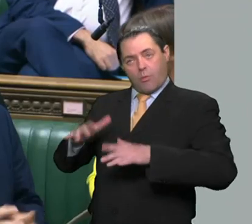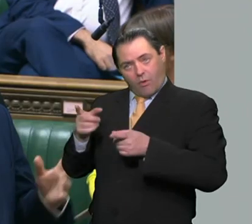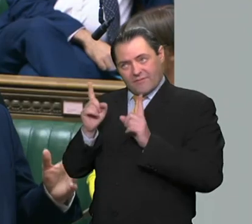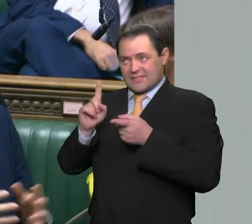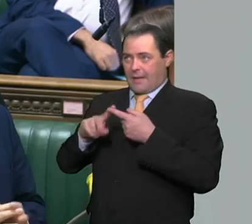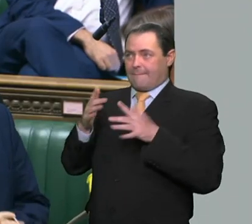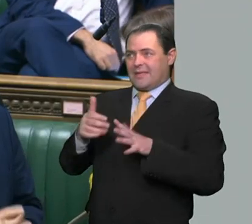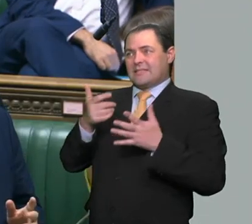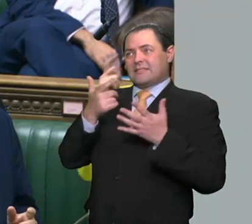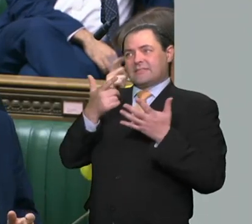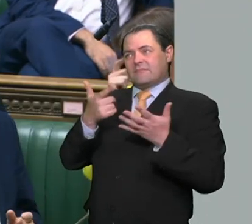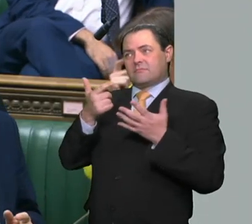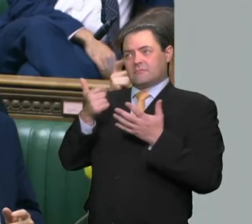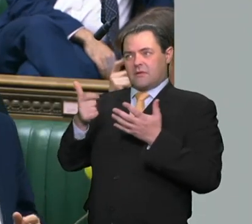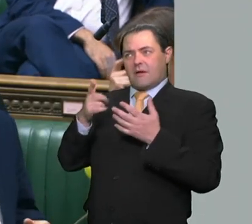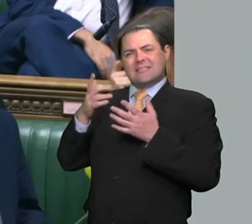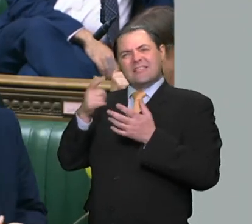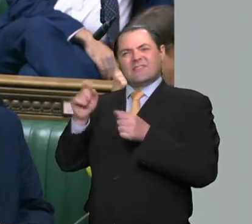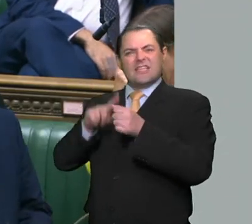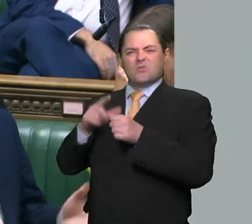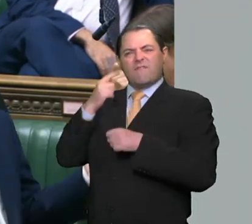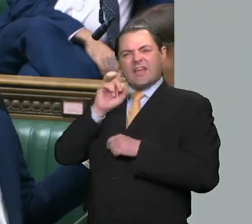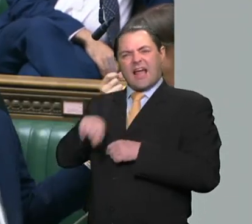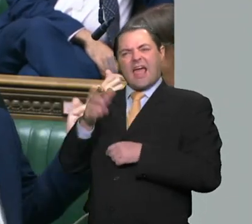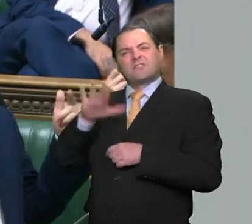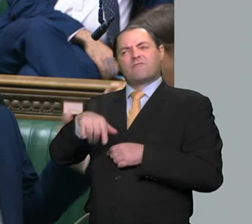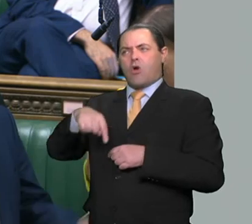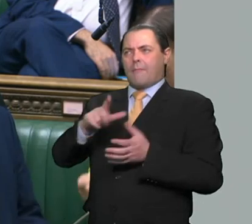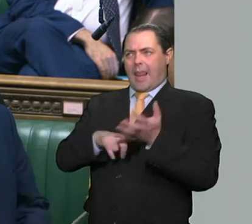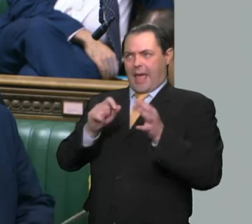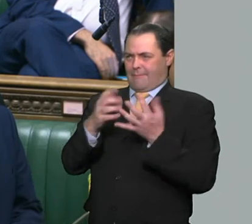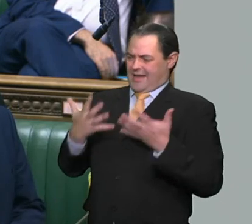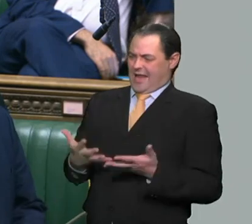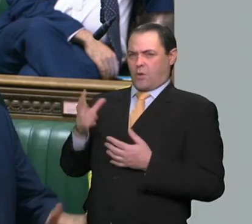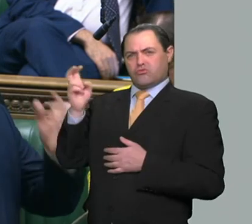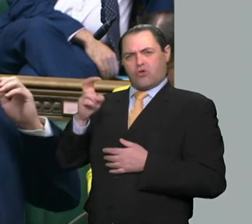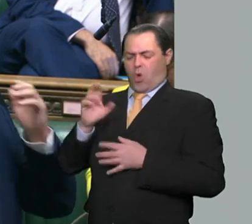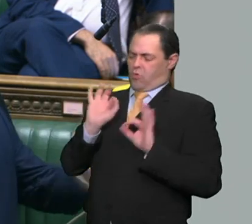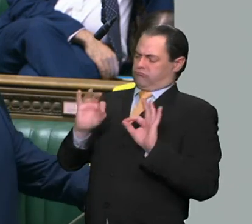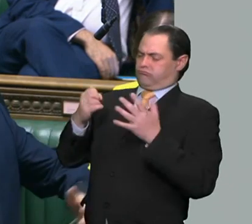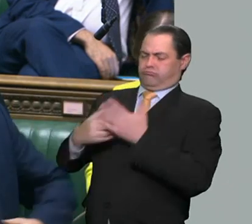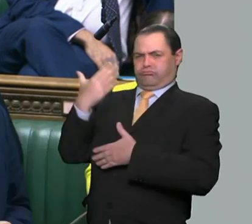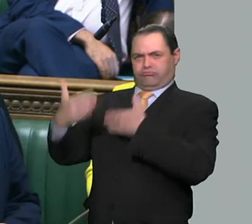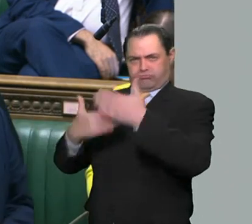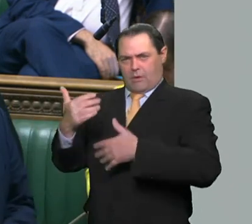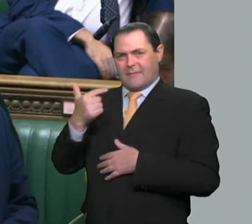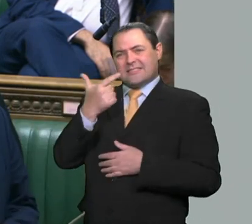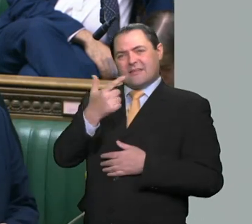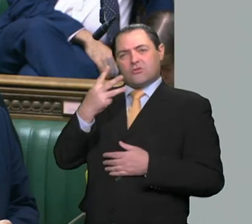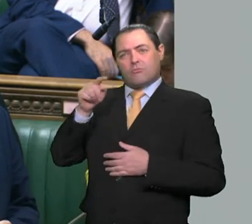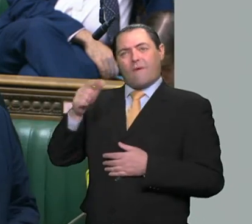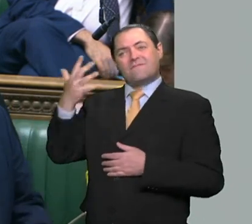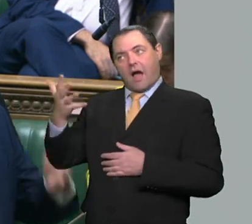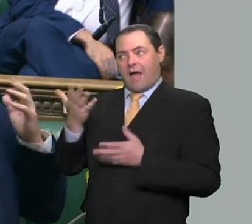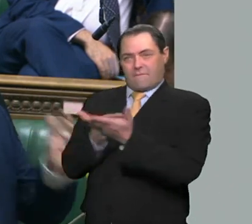million town deal. After 70 years of neglect from the Labour Party, Stoke-on-Trent is firmly on the map, but we have a £73.5 million Levelling Up